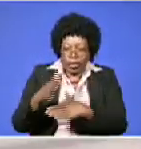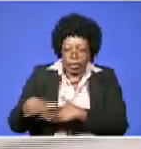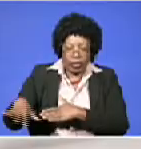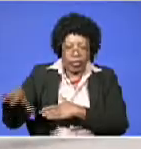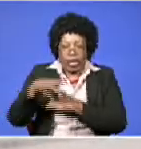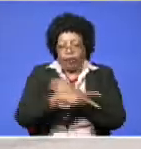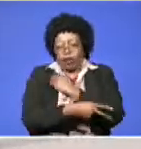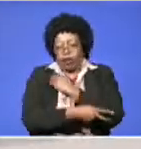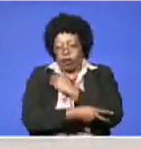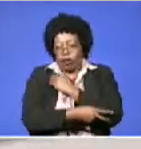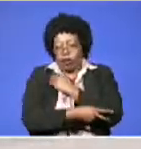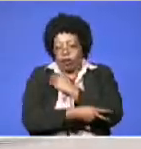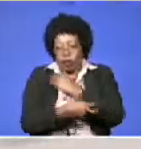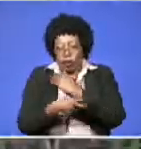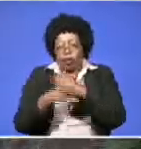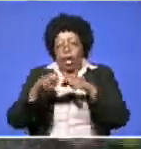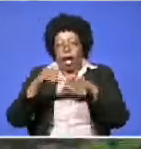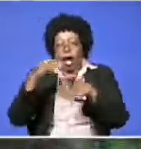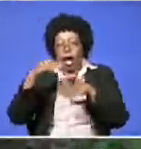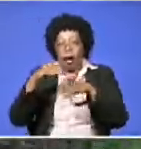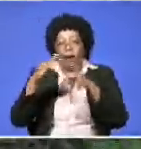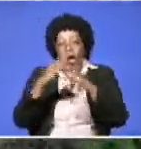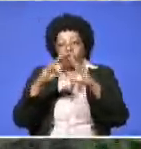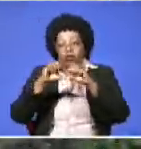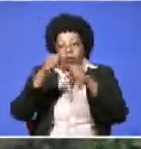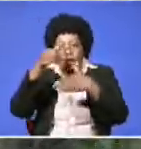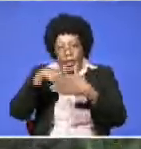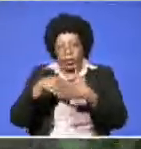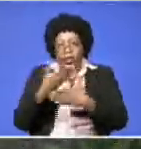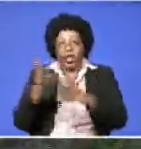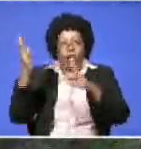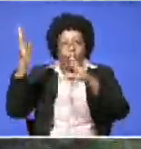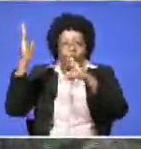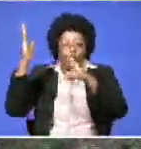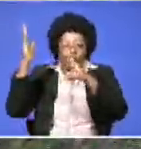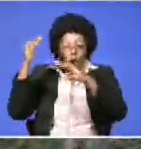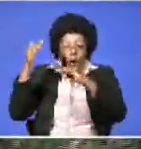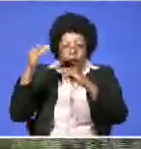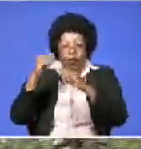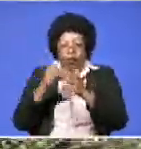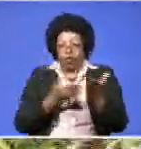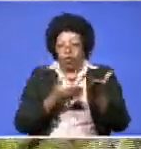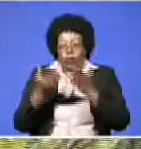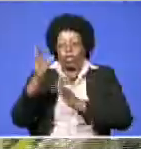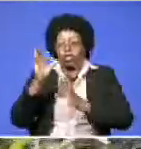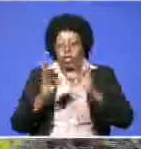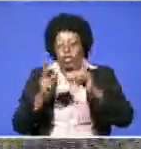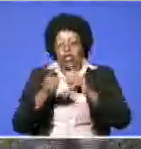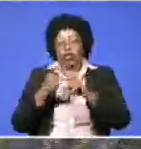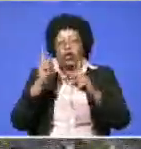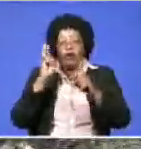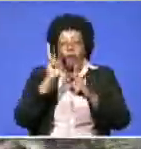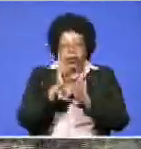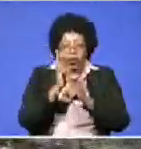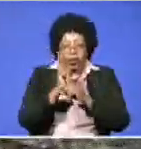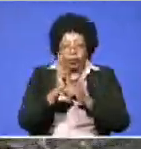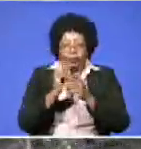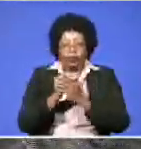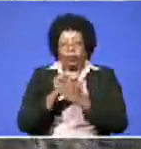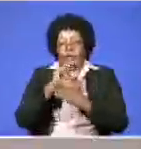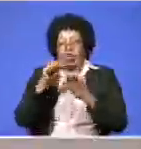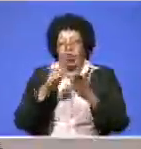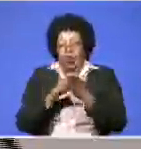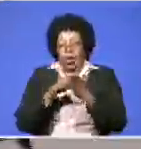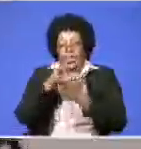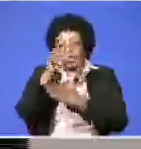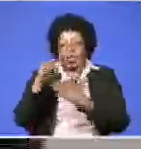robberies, car and house break-ins. They say their hope is to bring justice to grieving victims and their families. When ZNS News arrived at the